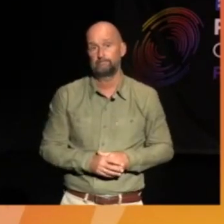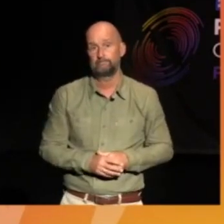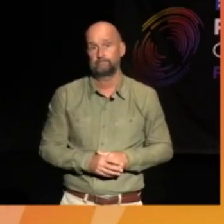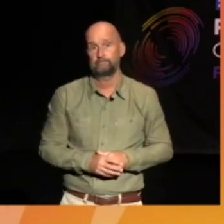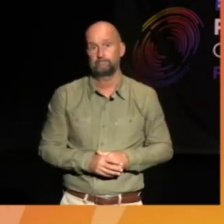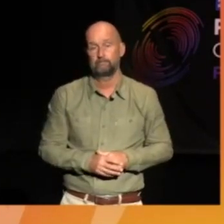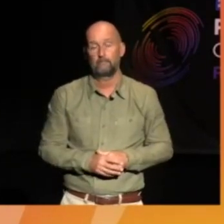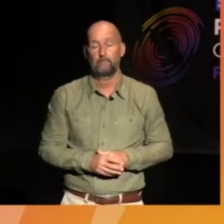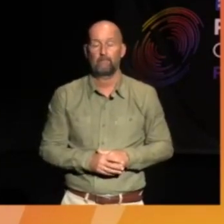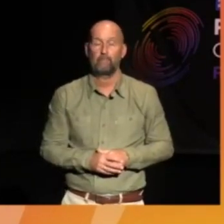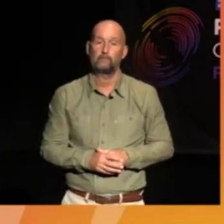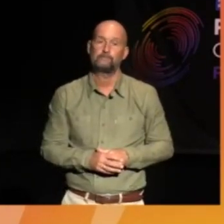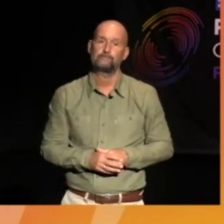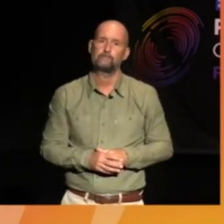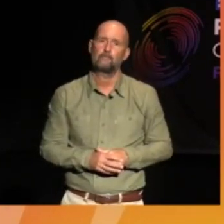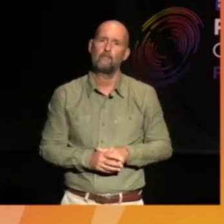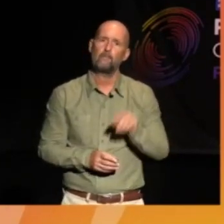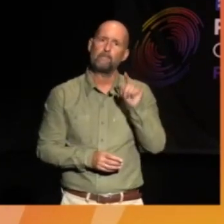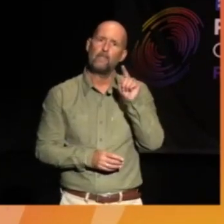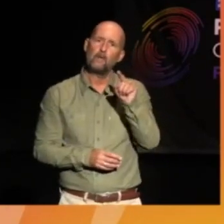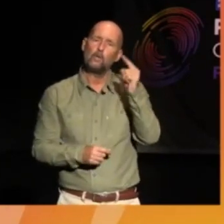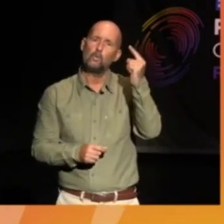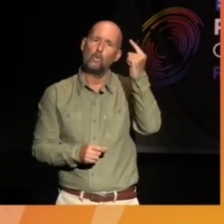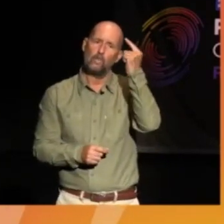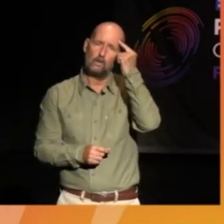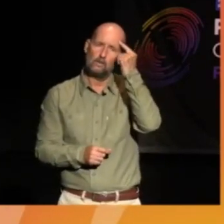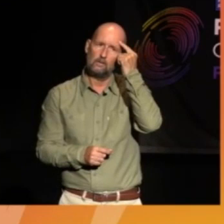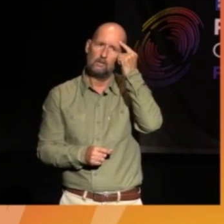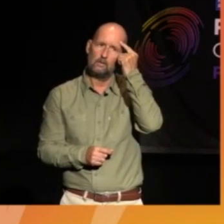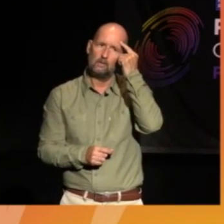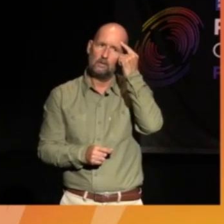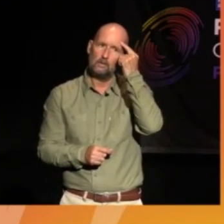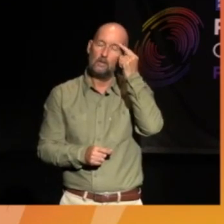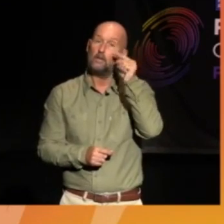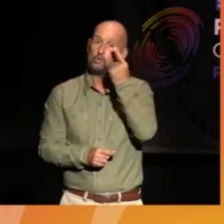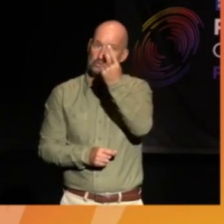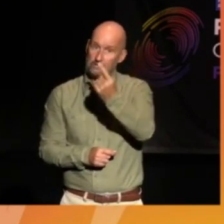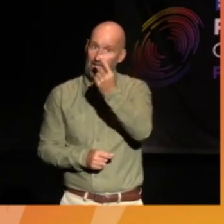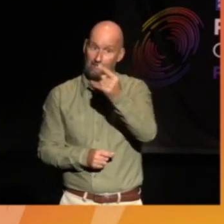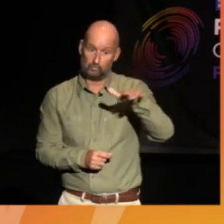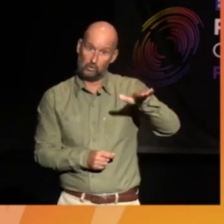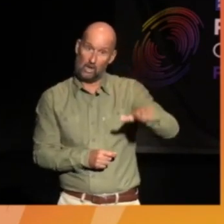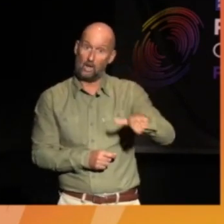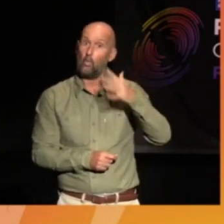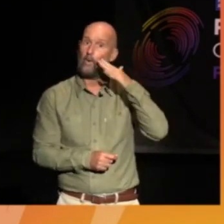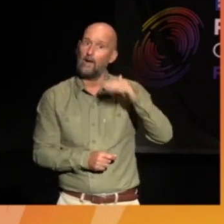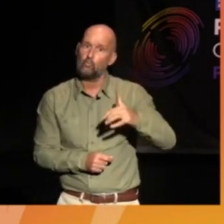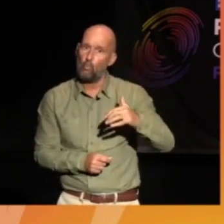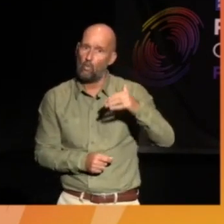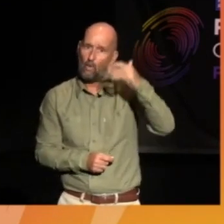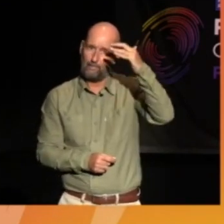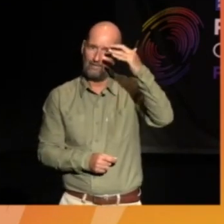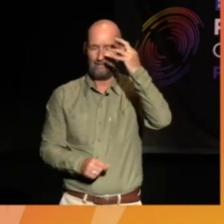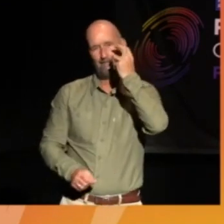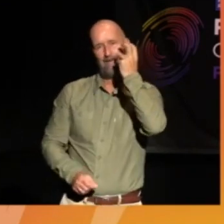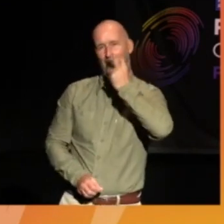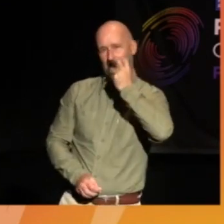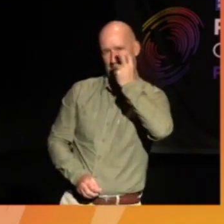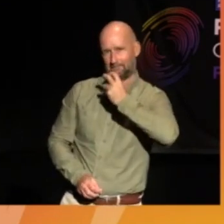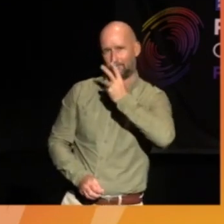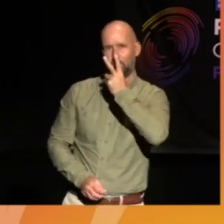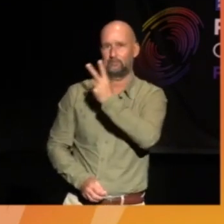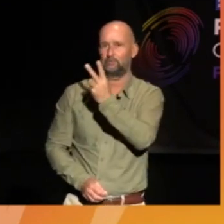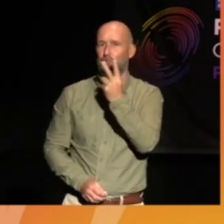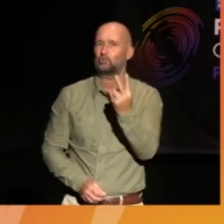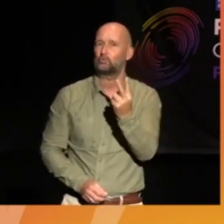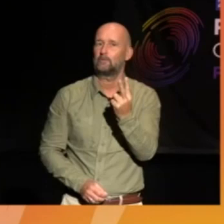And if you think of children like yourself who've grown up into young adults, do you form